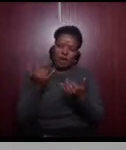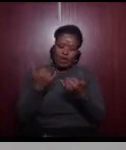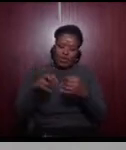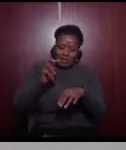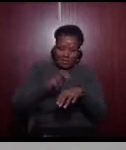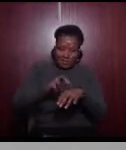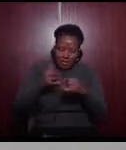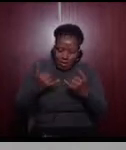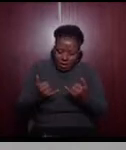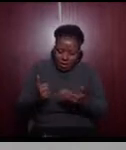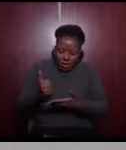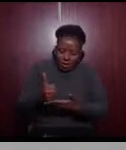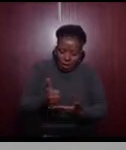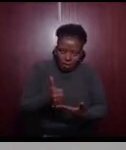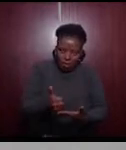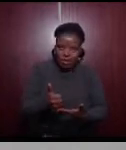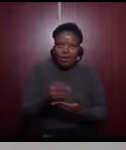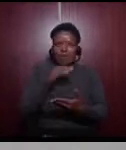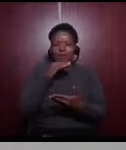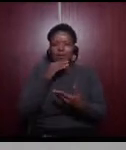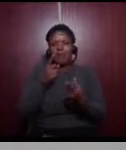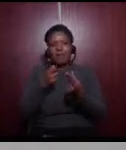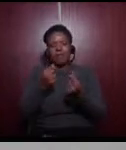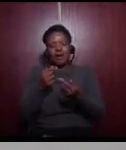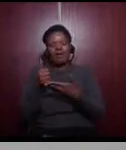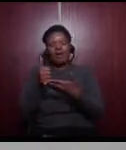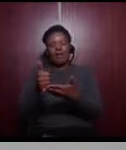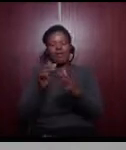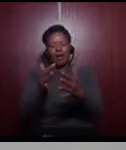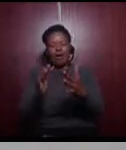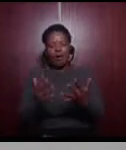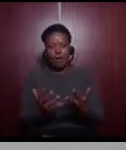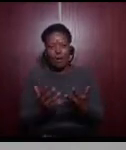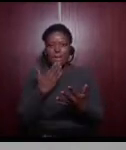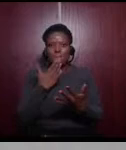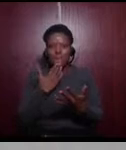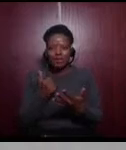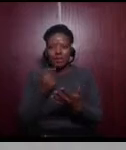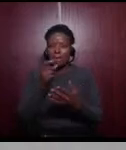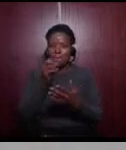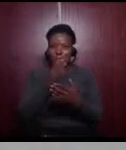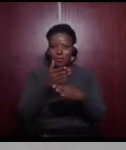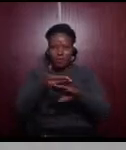also apply at local level before see Lulale. Okay,